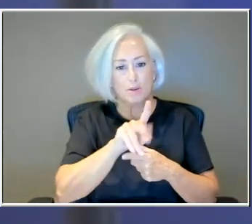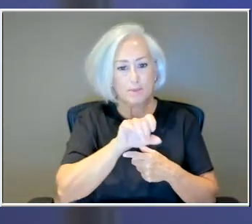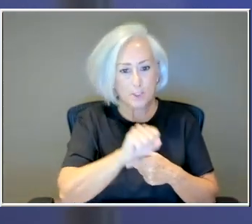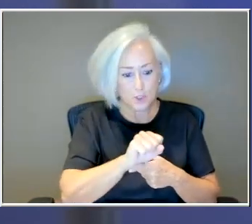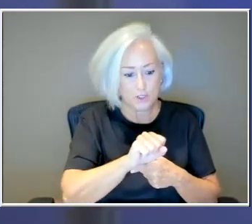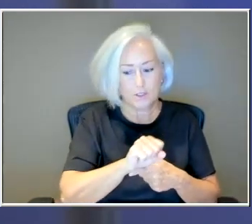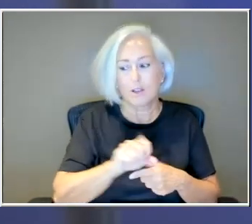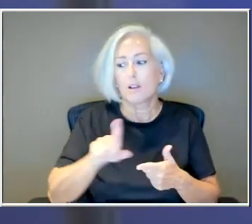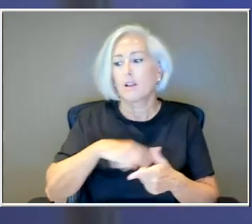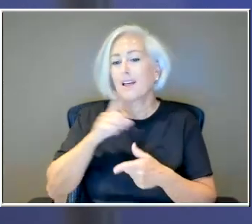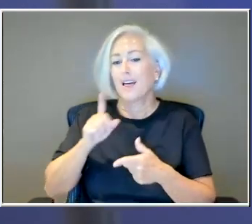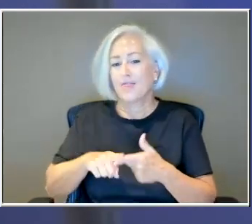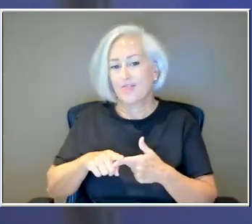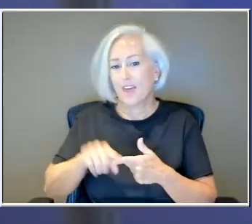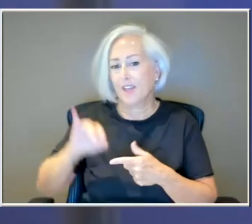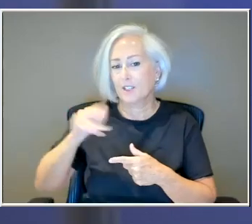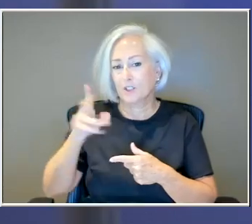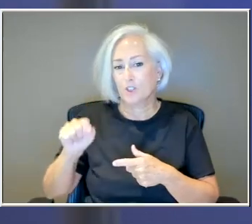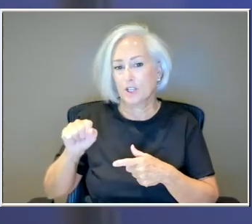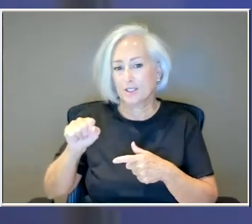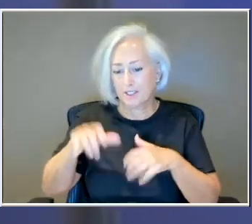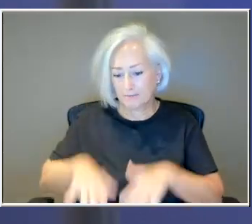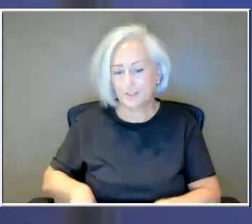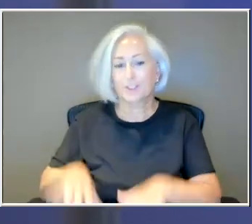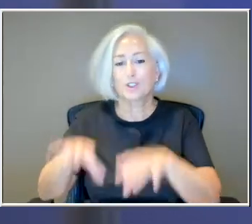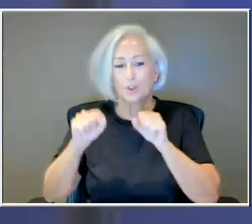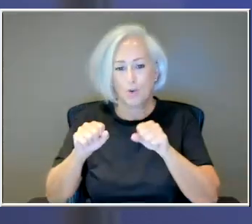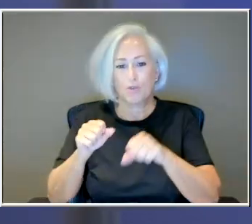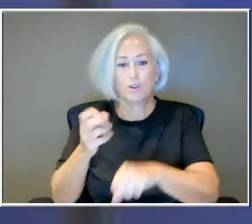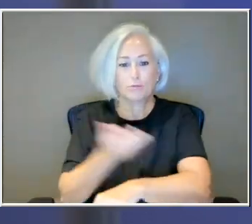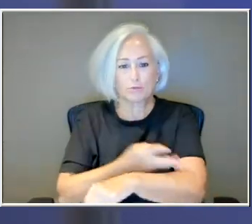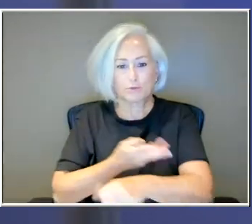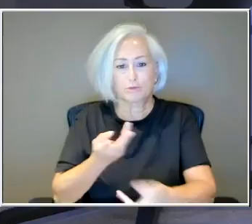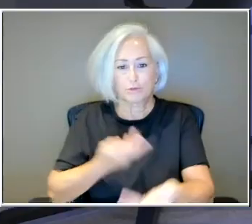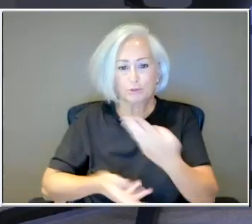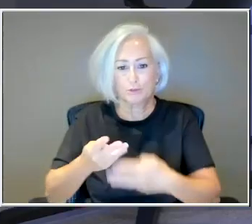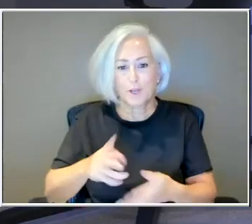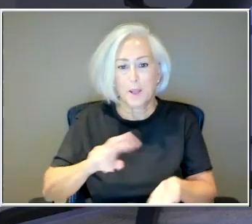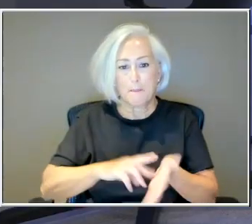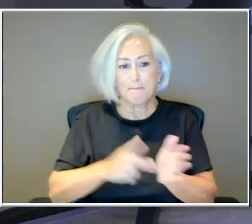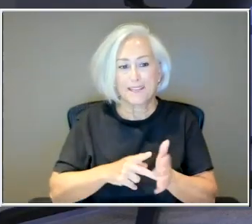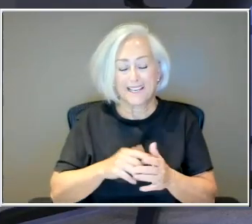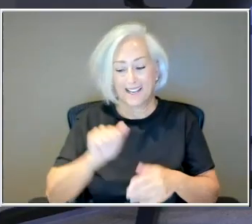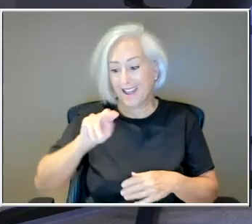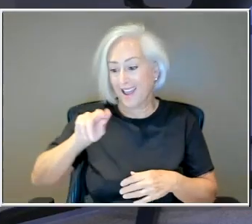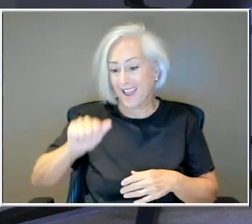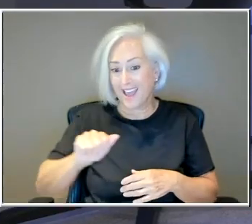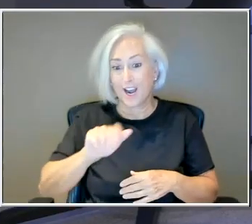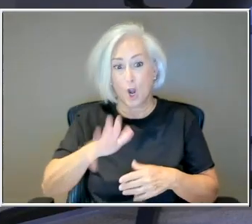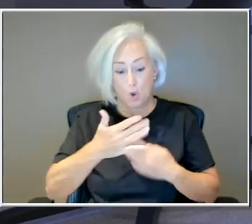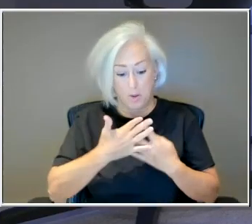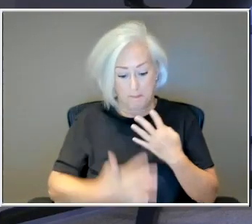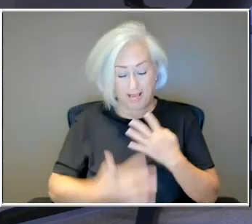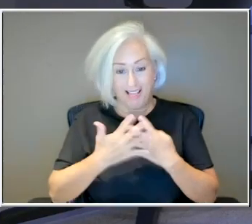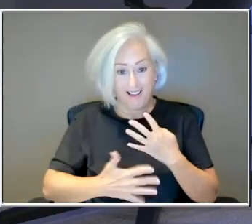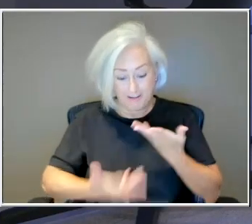Anna's blood, it's 100% Justin. 100%. 100%. 100%. And Justin is keeping the